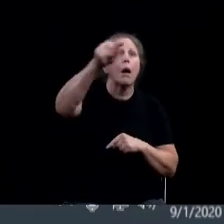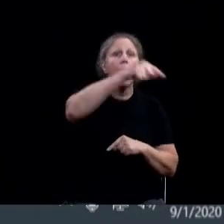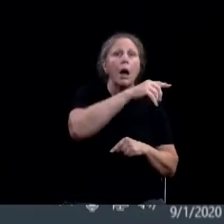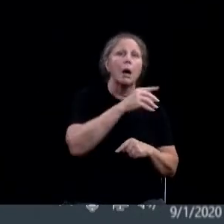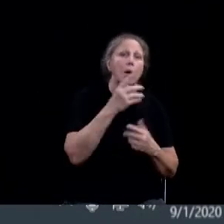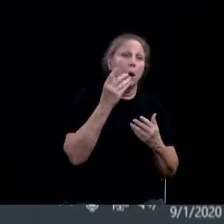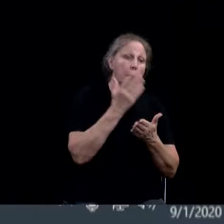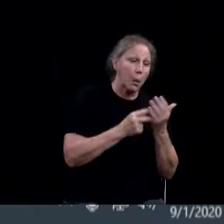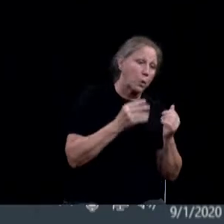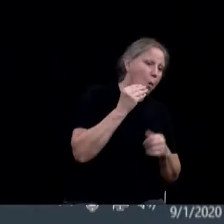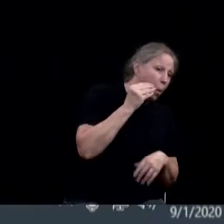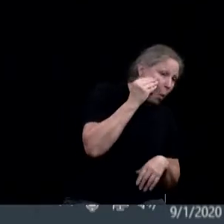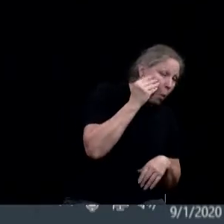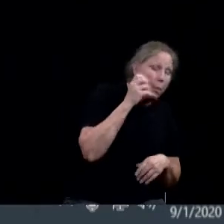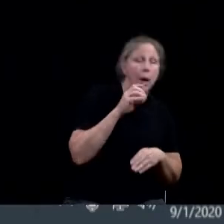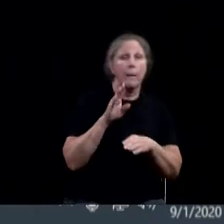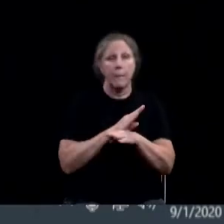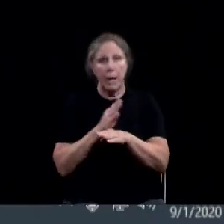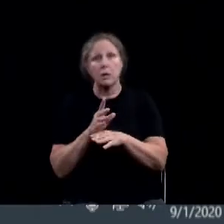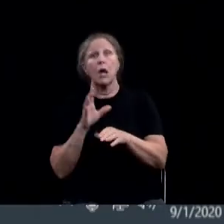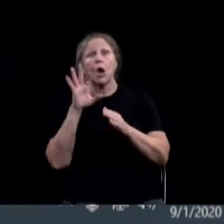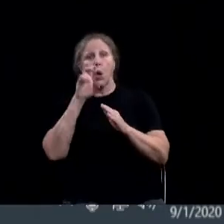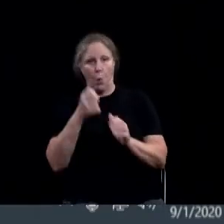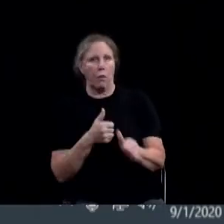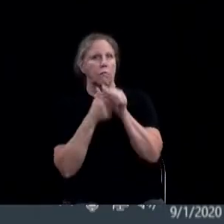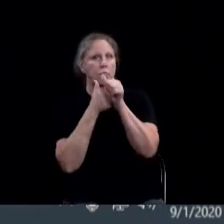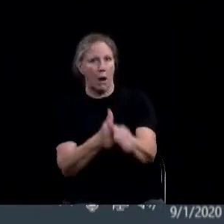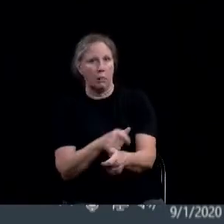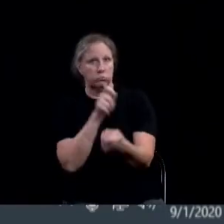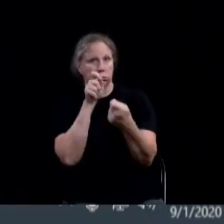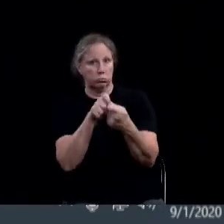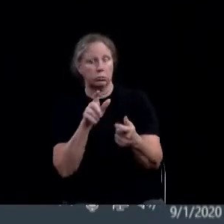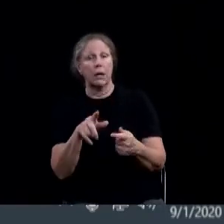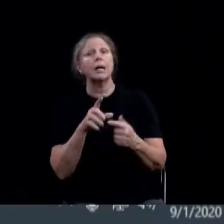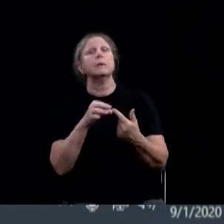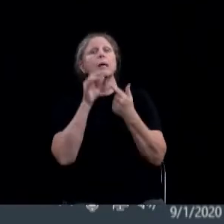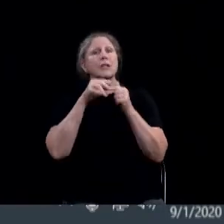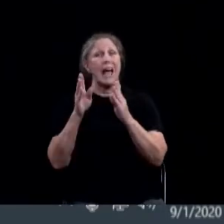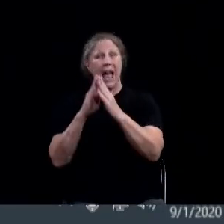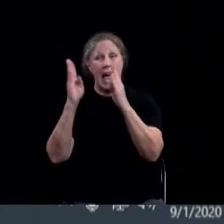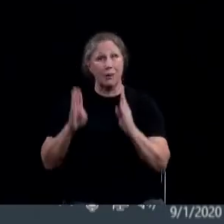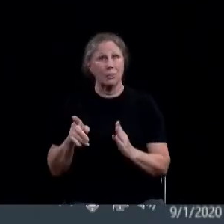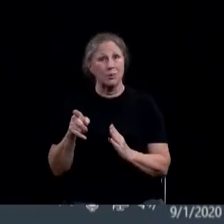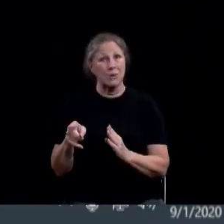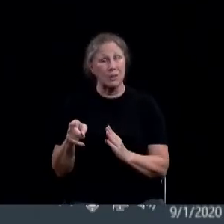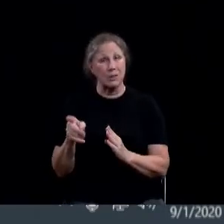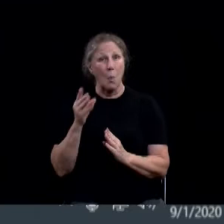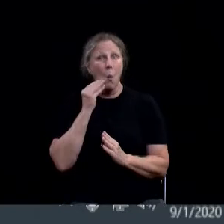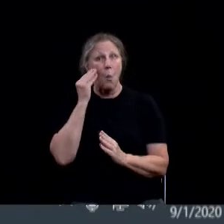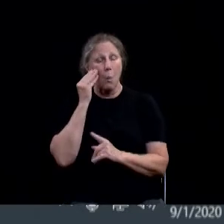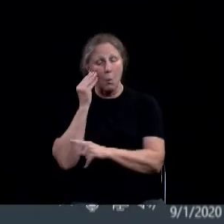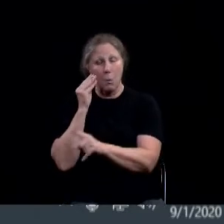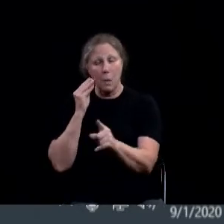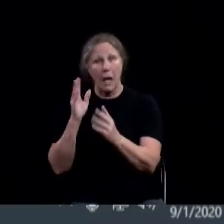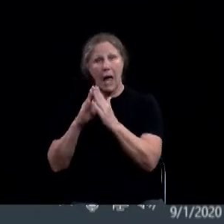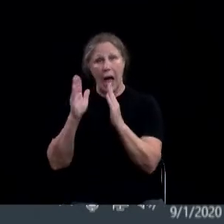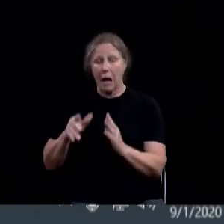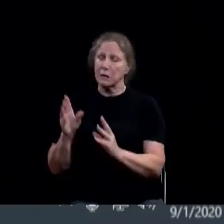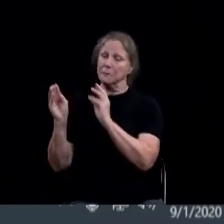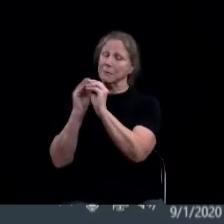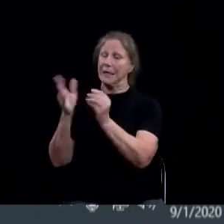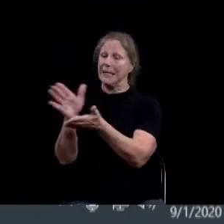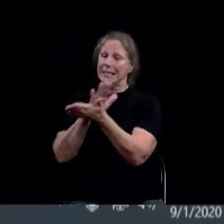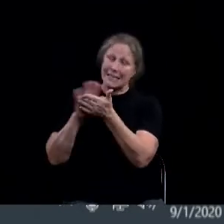code. Because particularly when it comes to housing, a house that is fixed up and is code compliant is a healthy house, and that has many